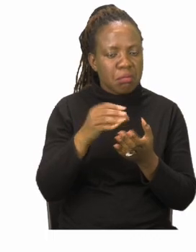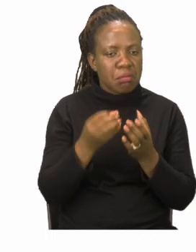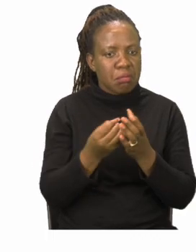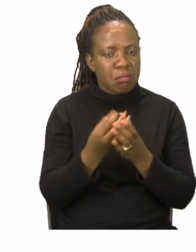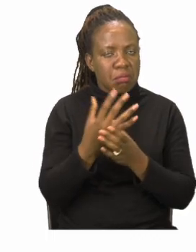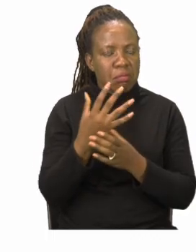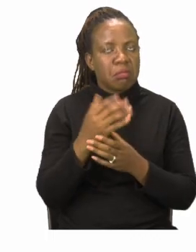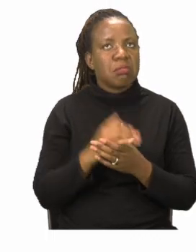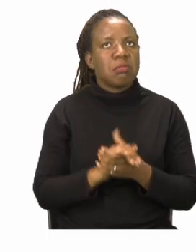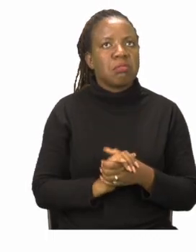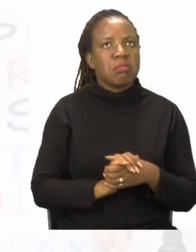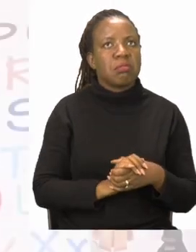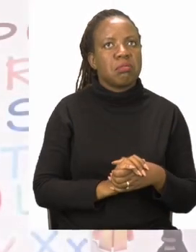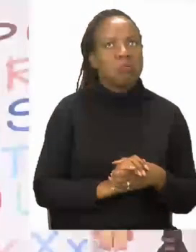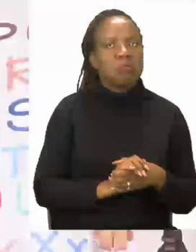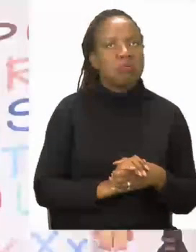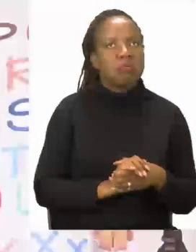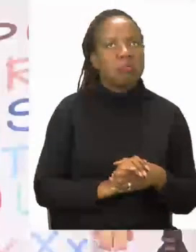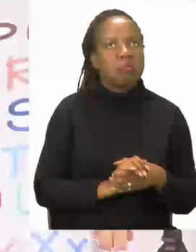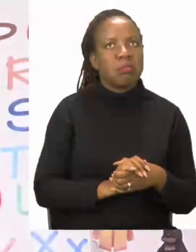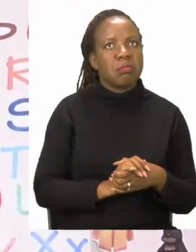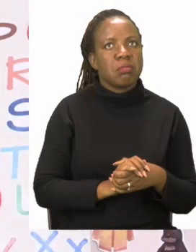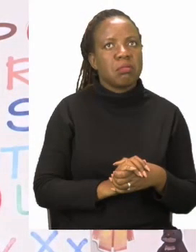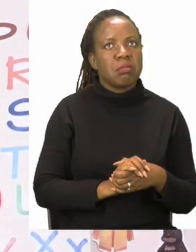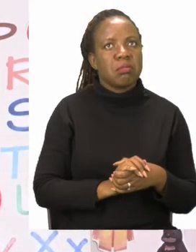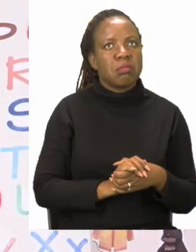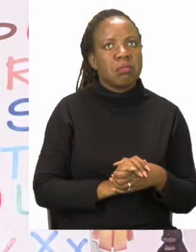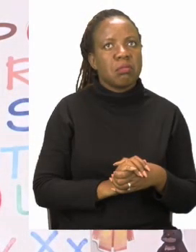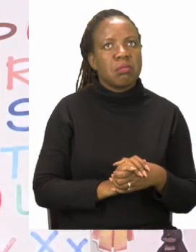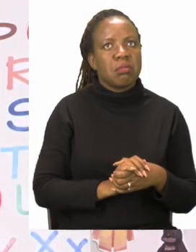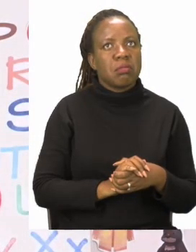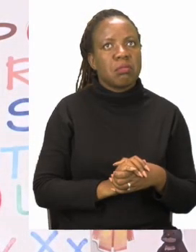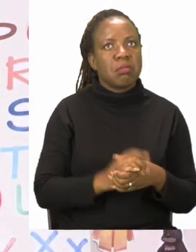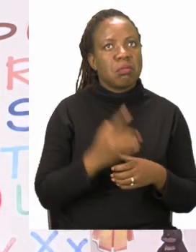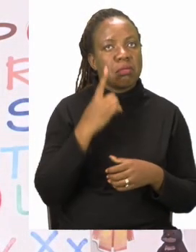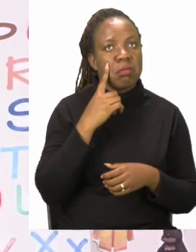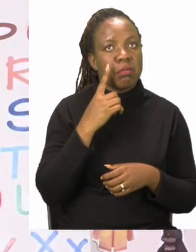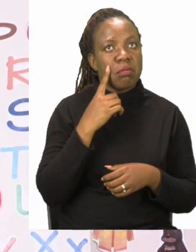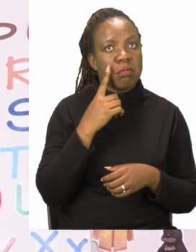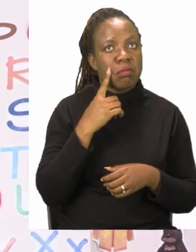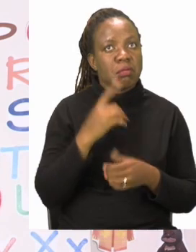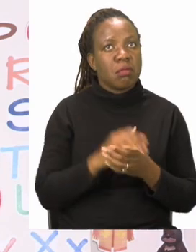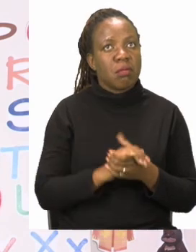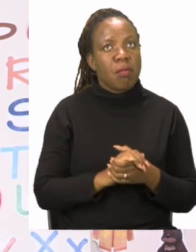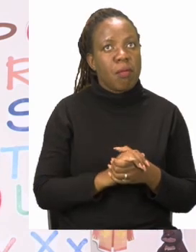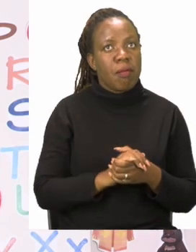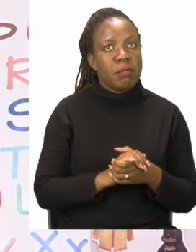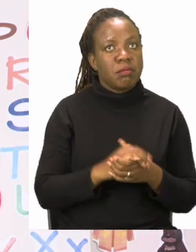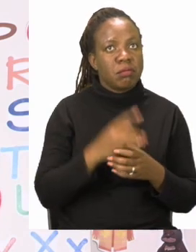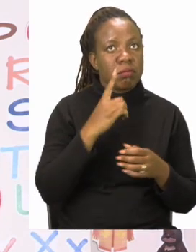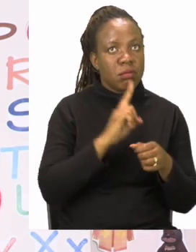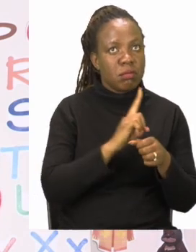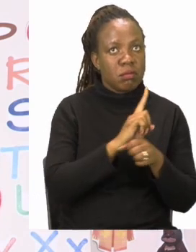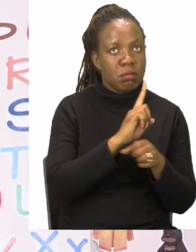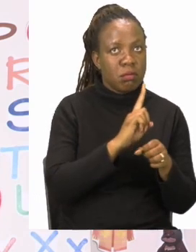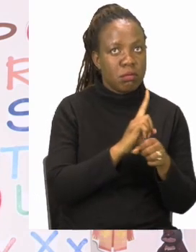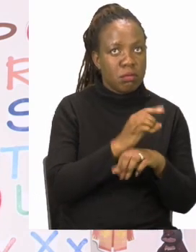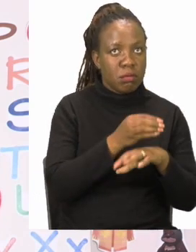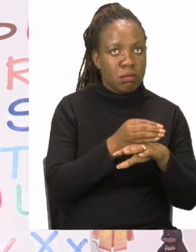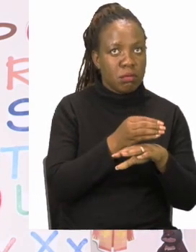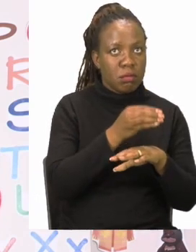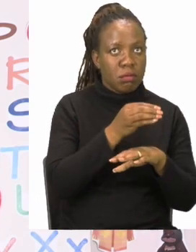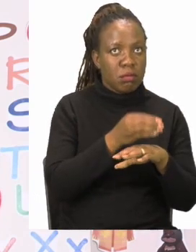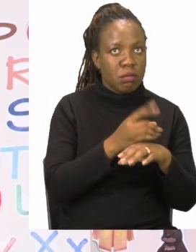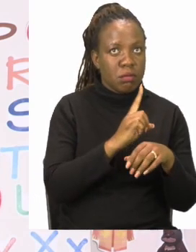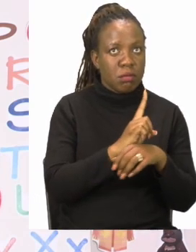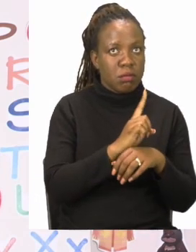have a little picture that I want you to have a look at. Now you will see in the first part of this